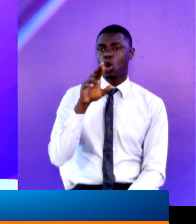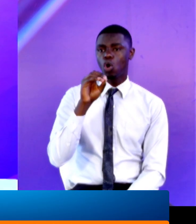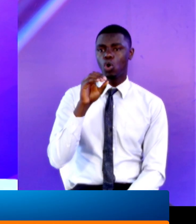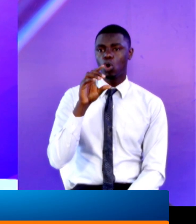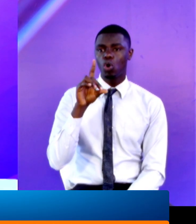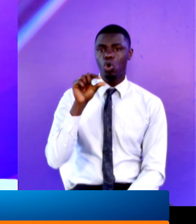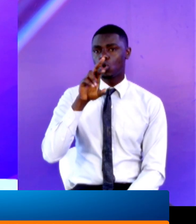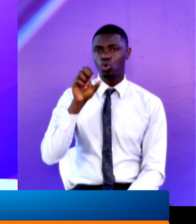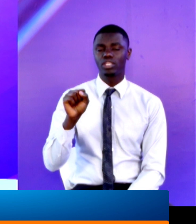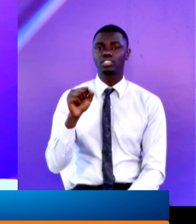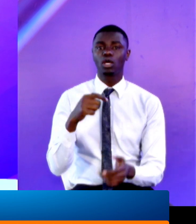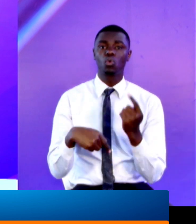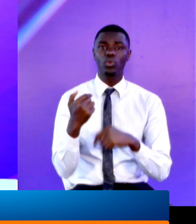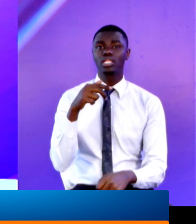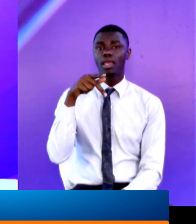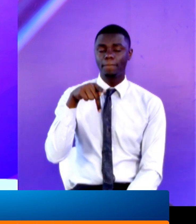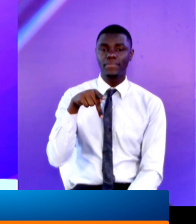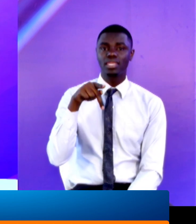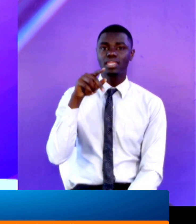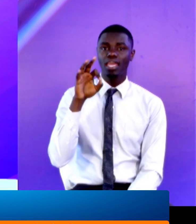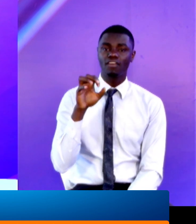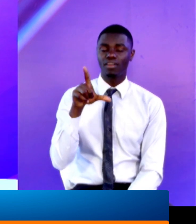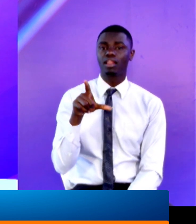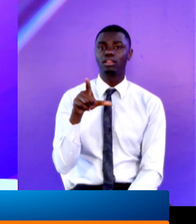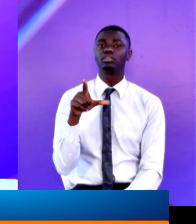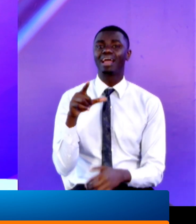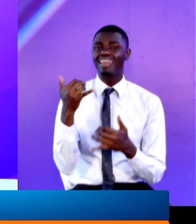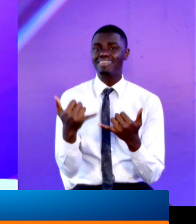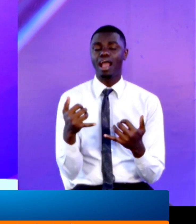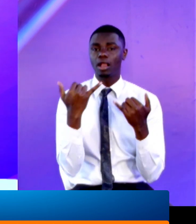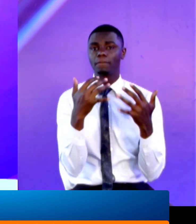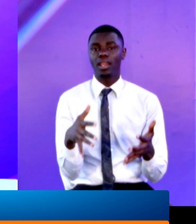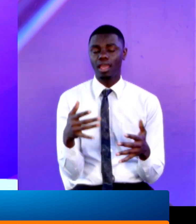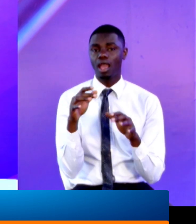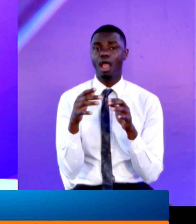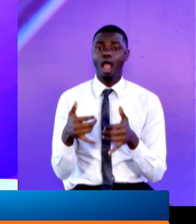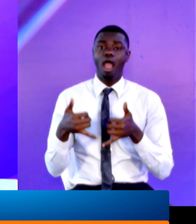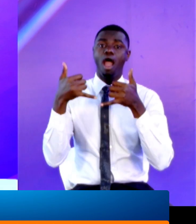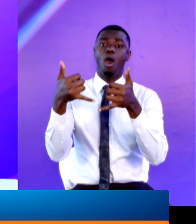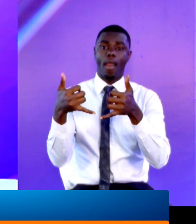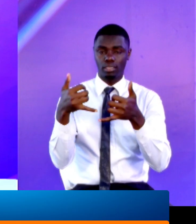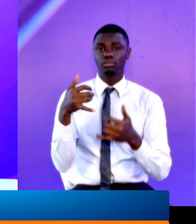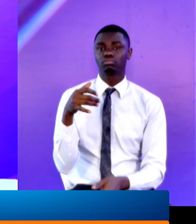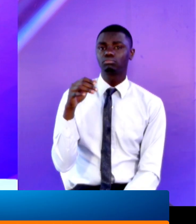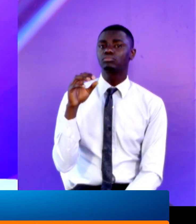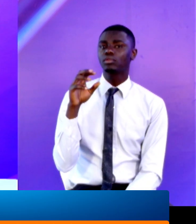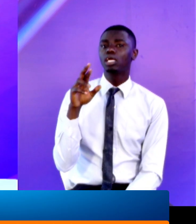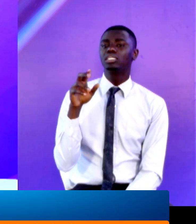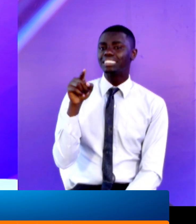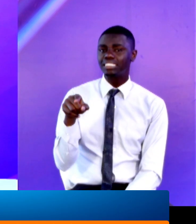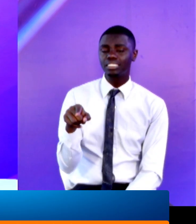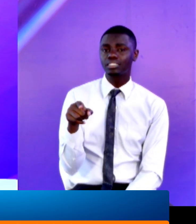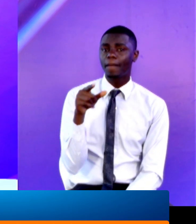the PFA Young Player of the Year award. Now, Aston Villa forward Morgan Rogers has been named the